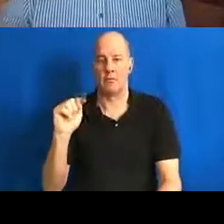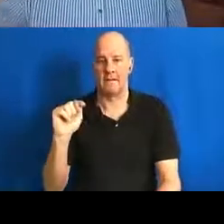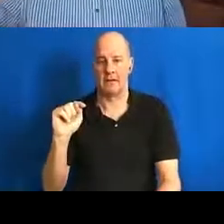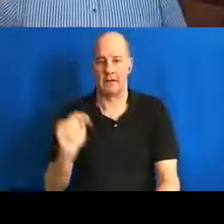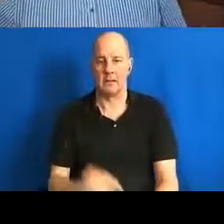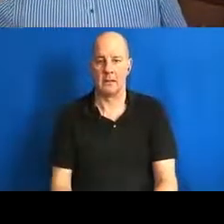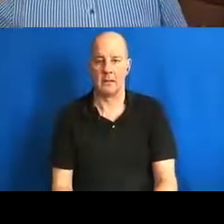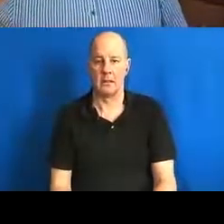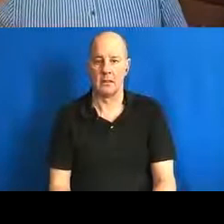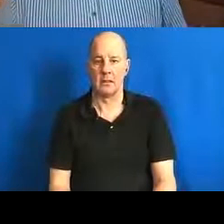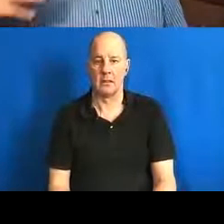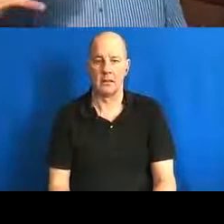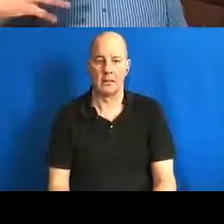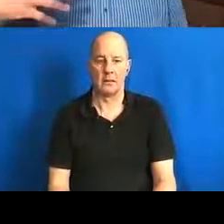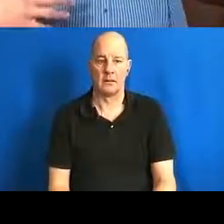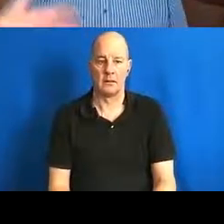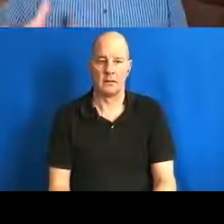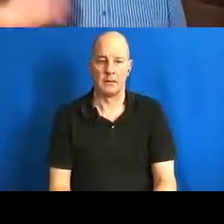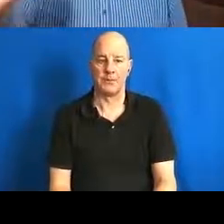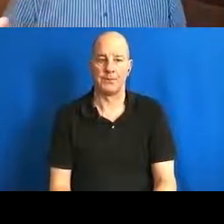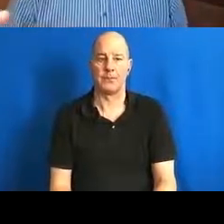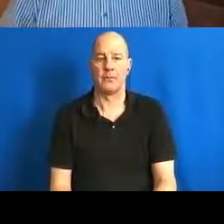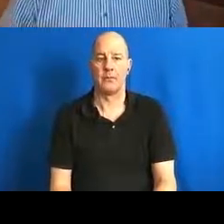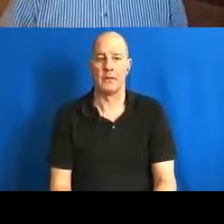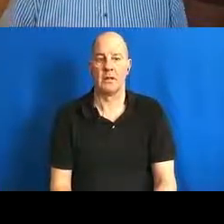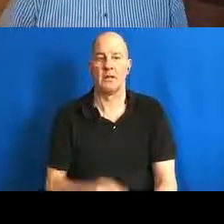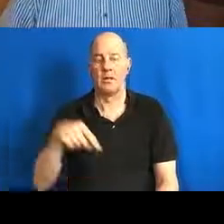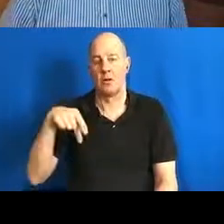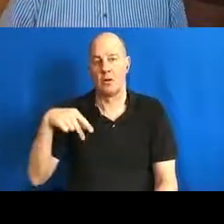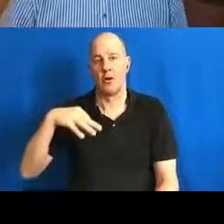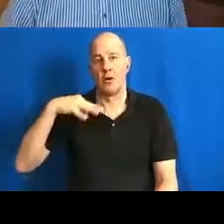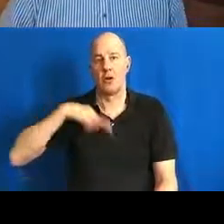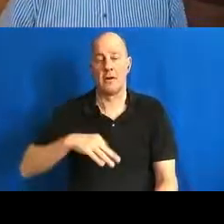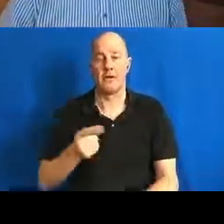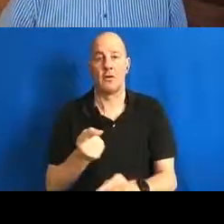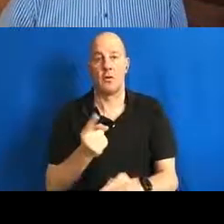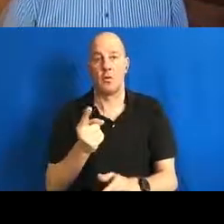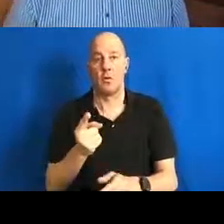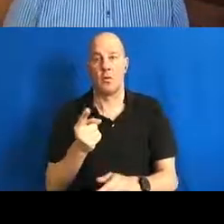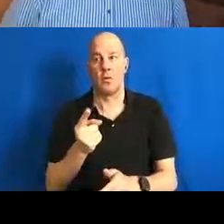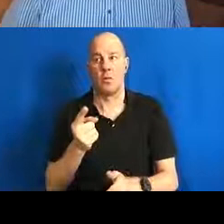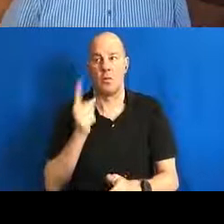theft, because it's what is taken from those people who don't have the ownership and control over their workplace.